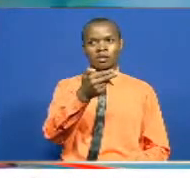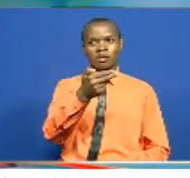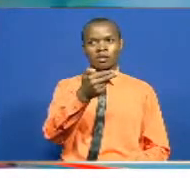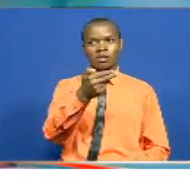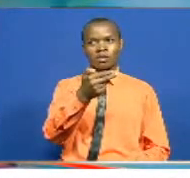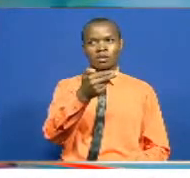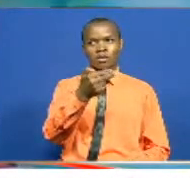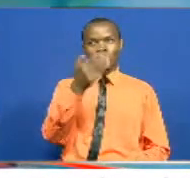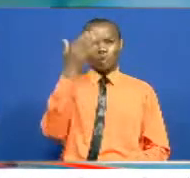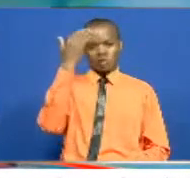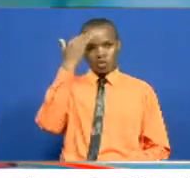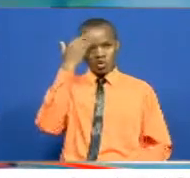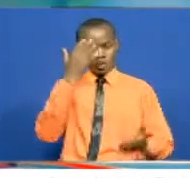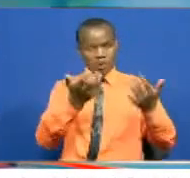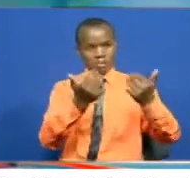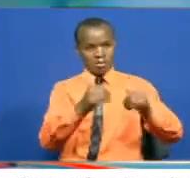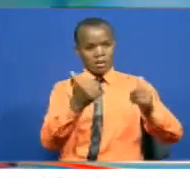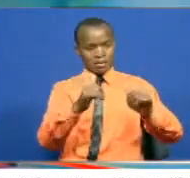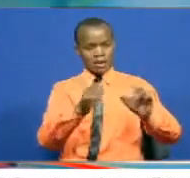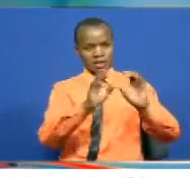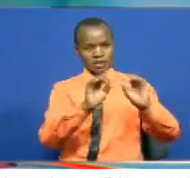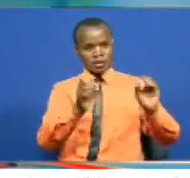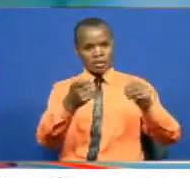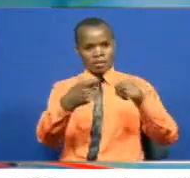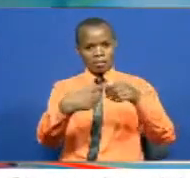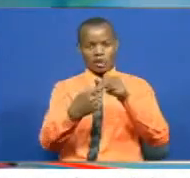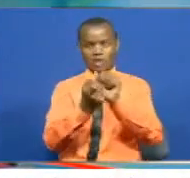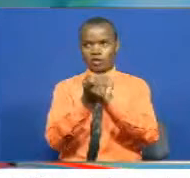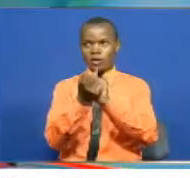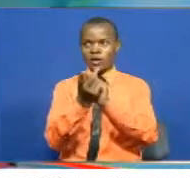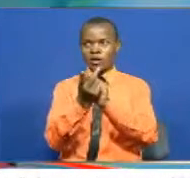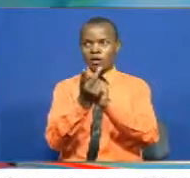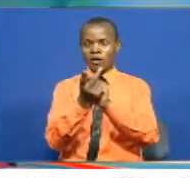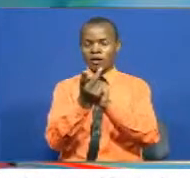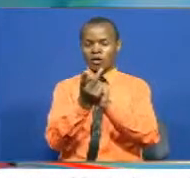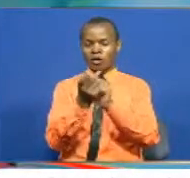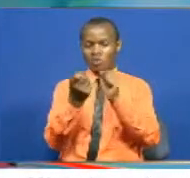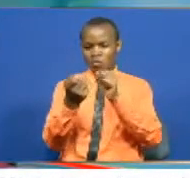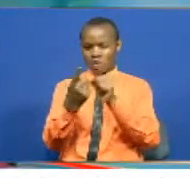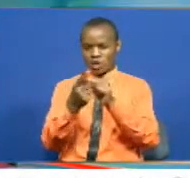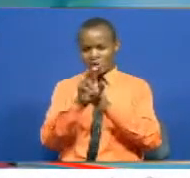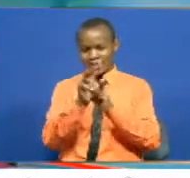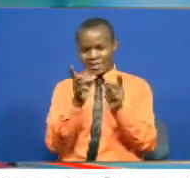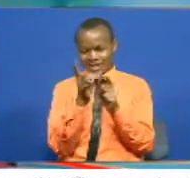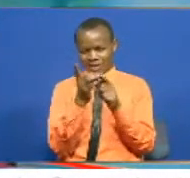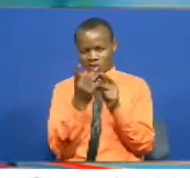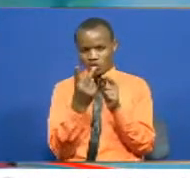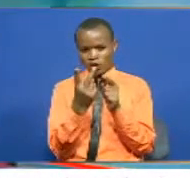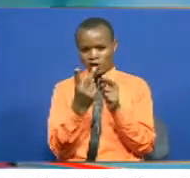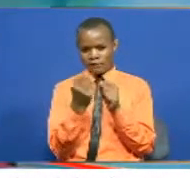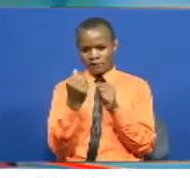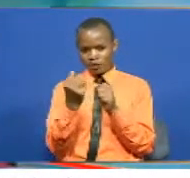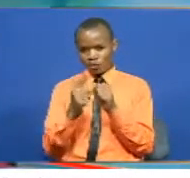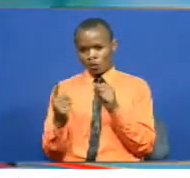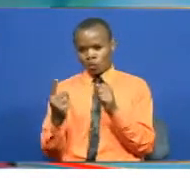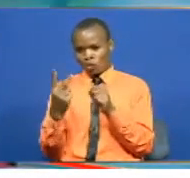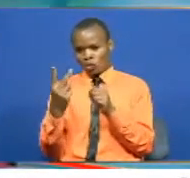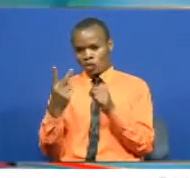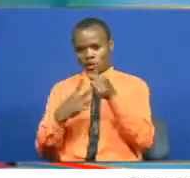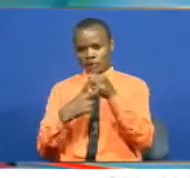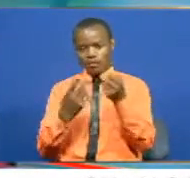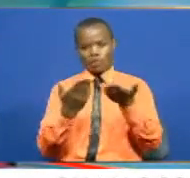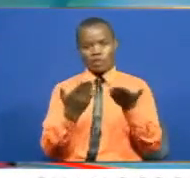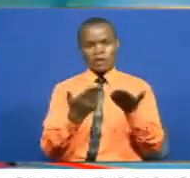play at the qualifiers in November. That was from the 25th to the 27th of November 2020 at the Kigali